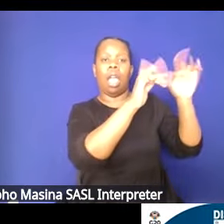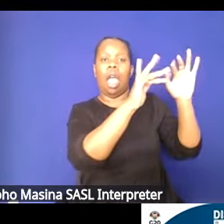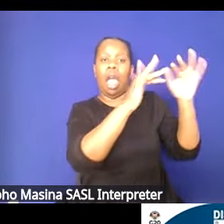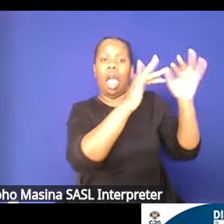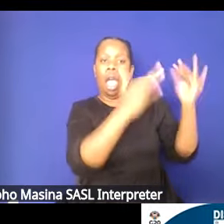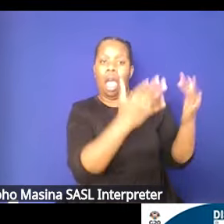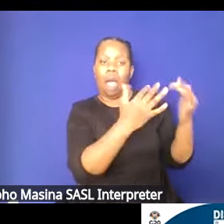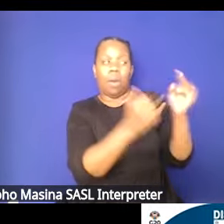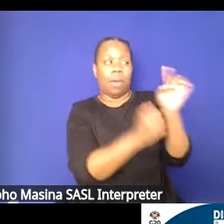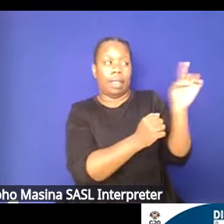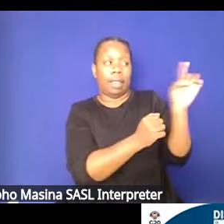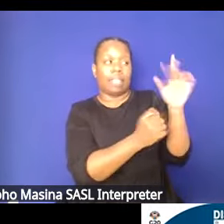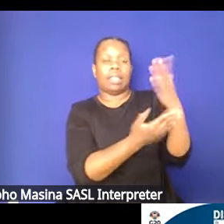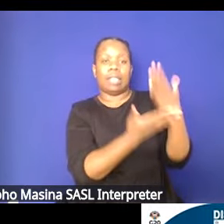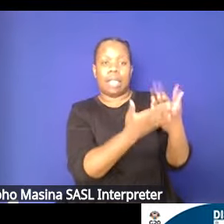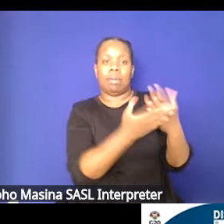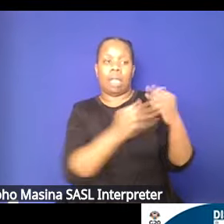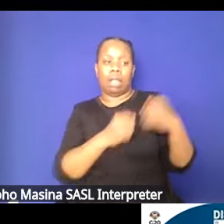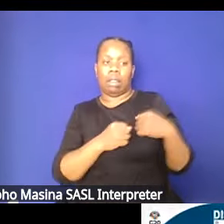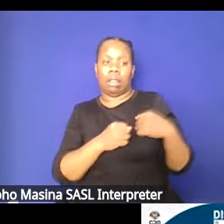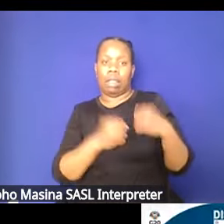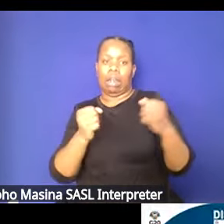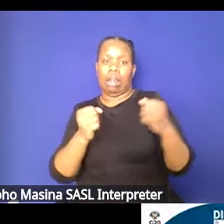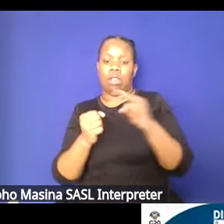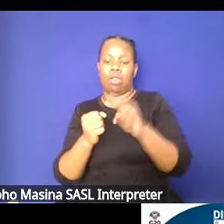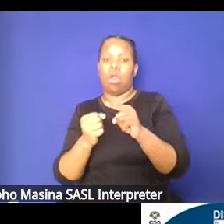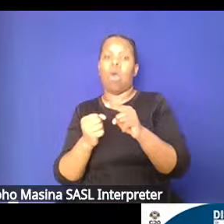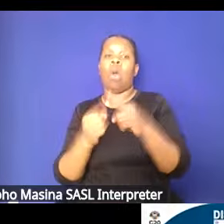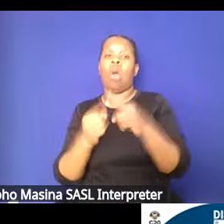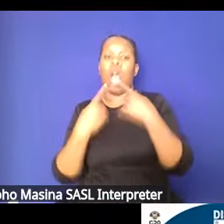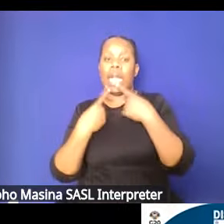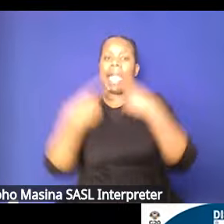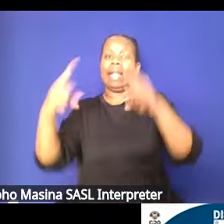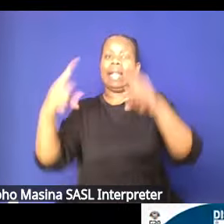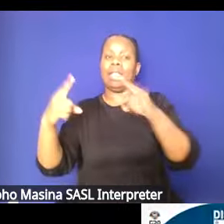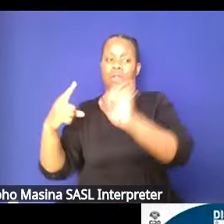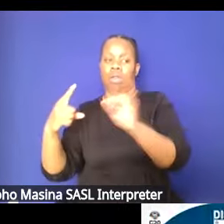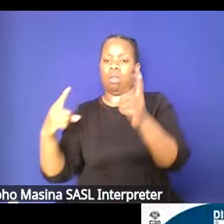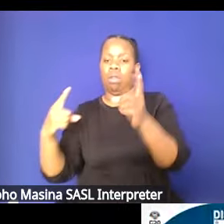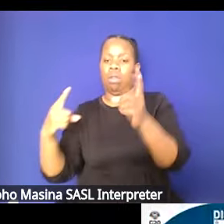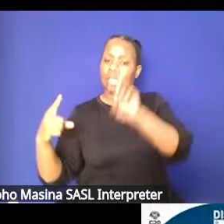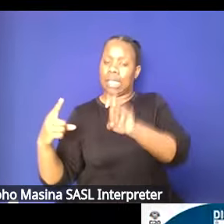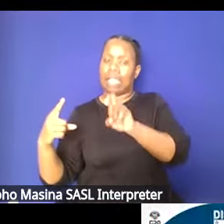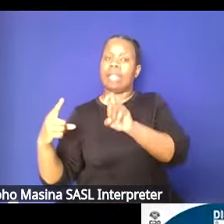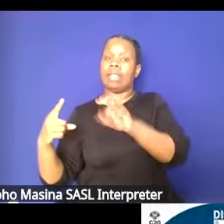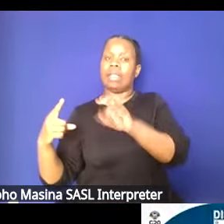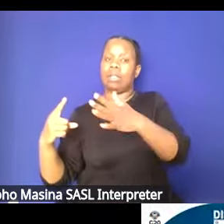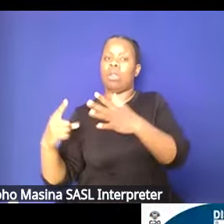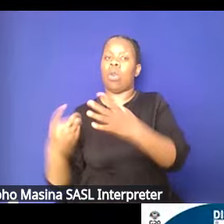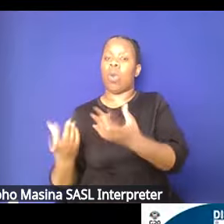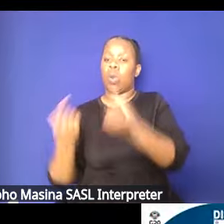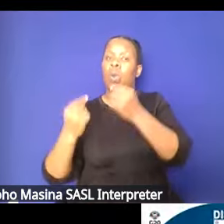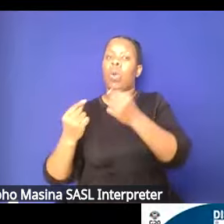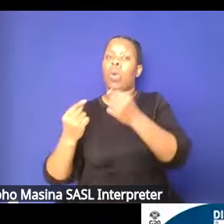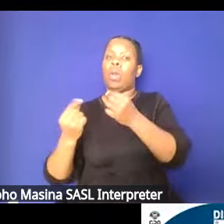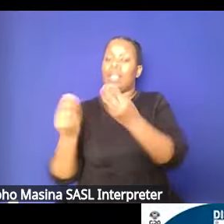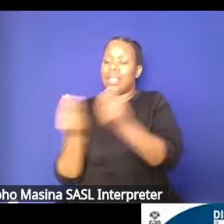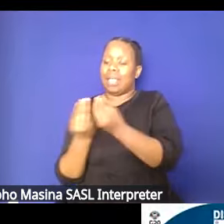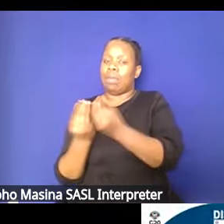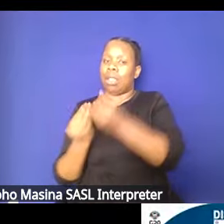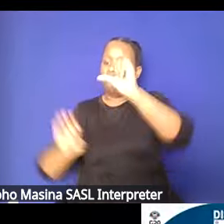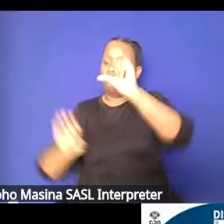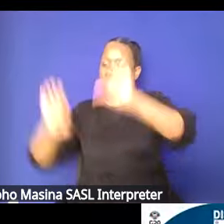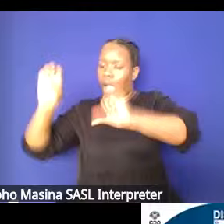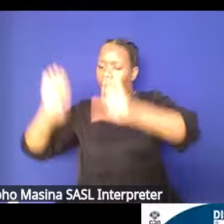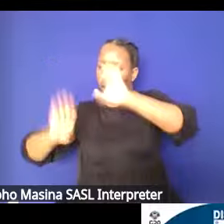be declared for tax purposes, and do any exemptions apply for such